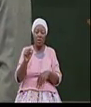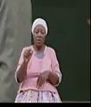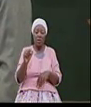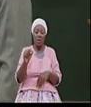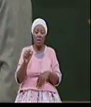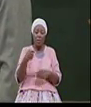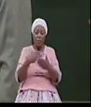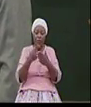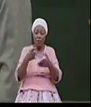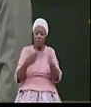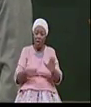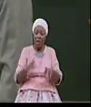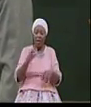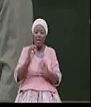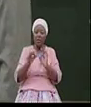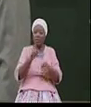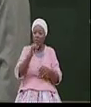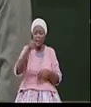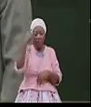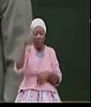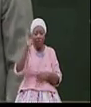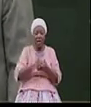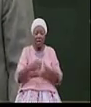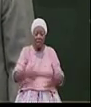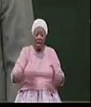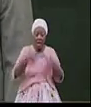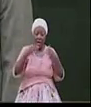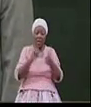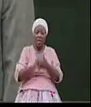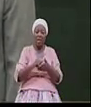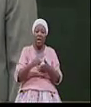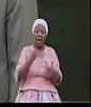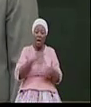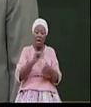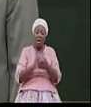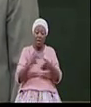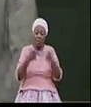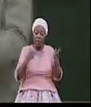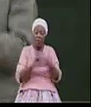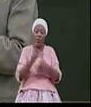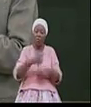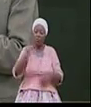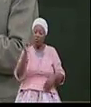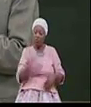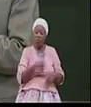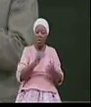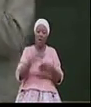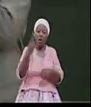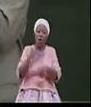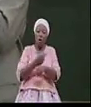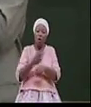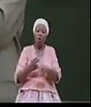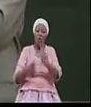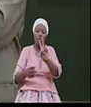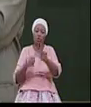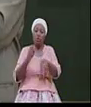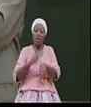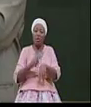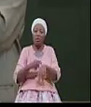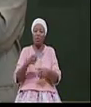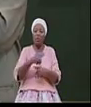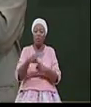that place where you struck the rock twice and water came out and you did